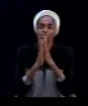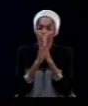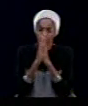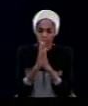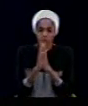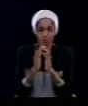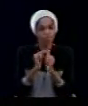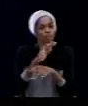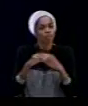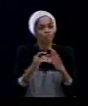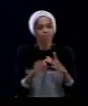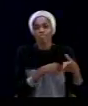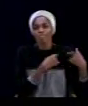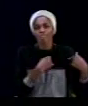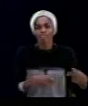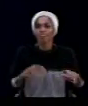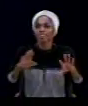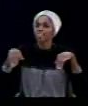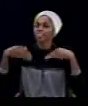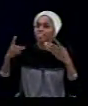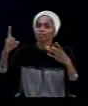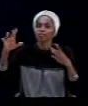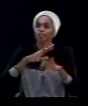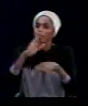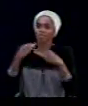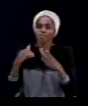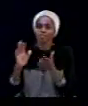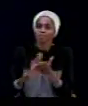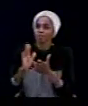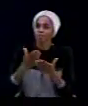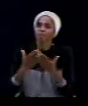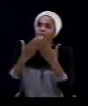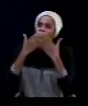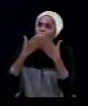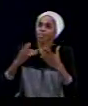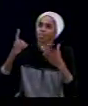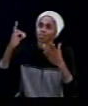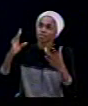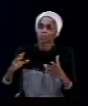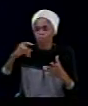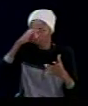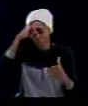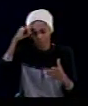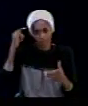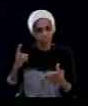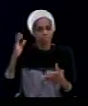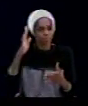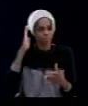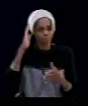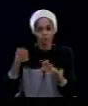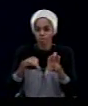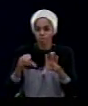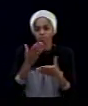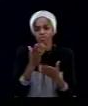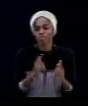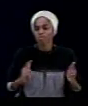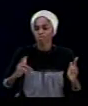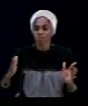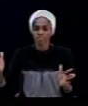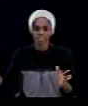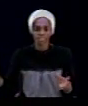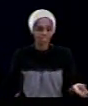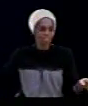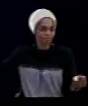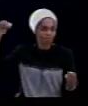have. Give God all the glory. Thank the Lord because God is going to do greater things. More souls will